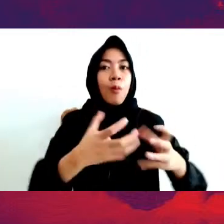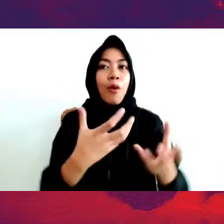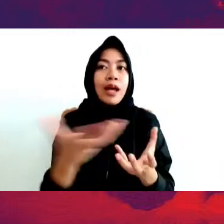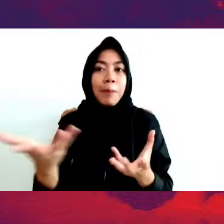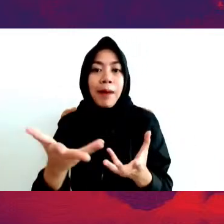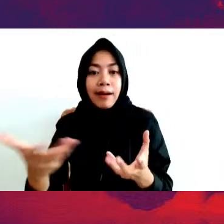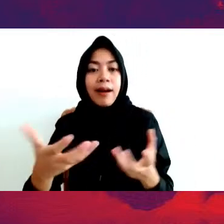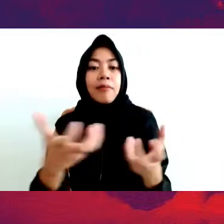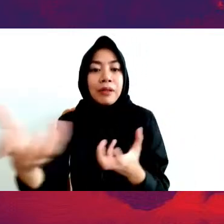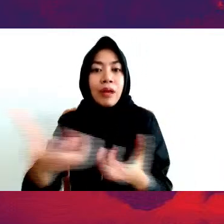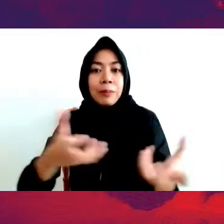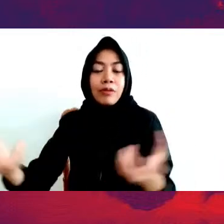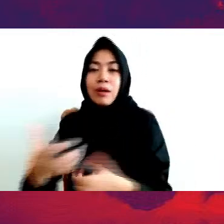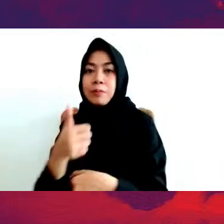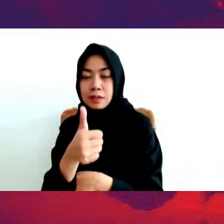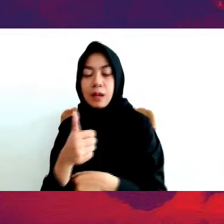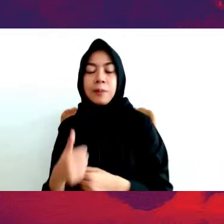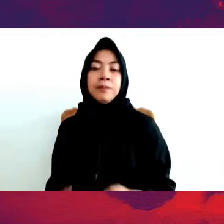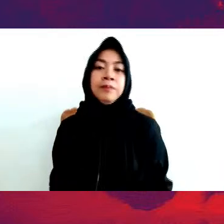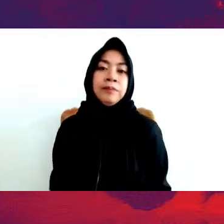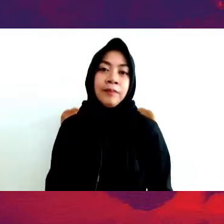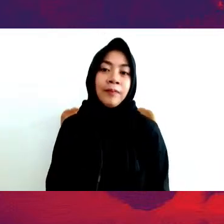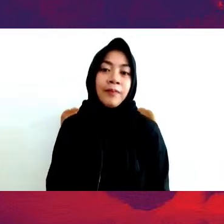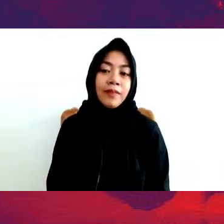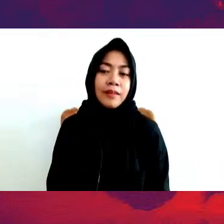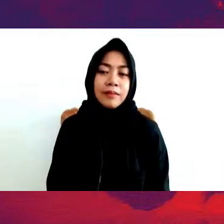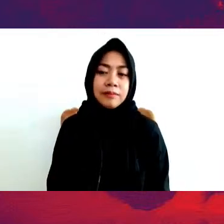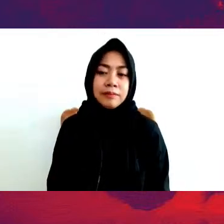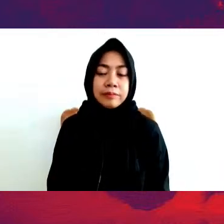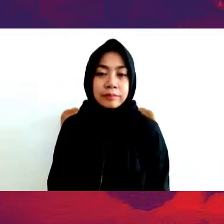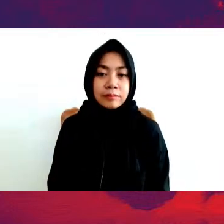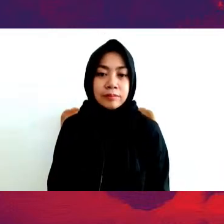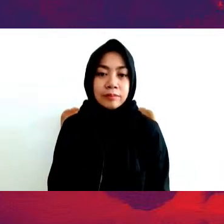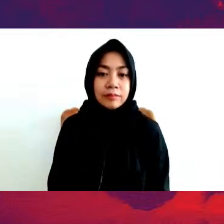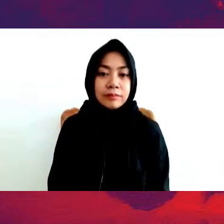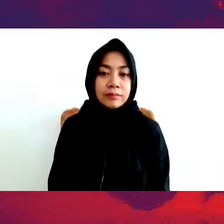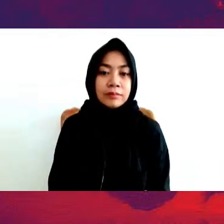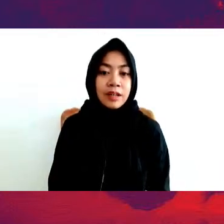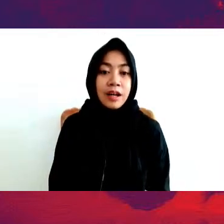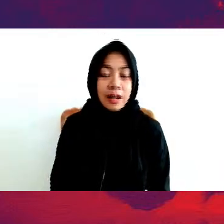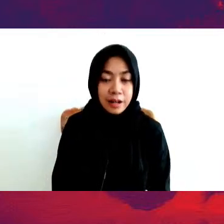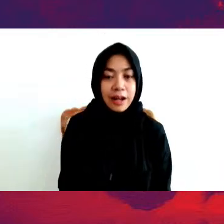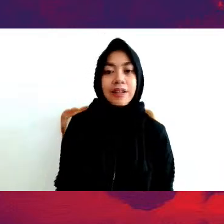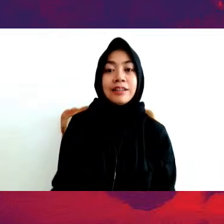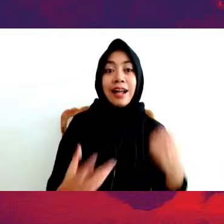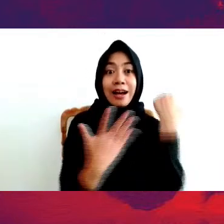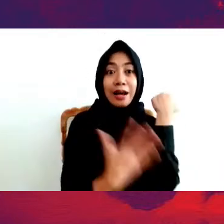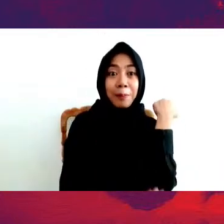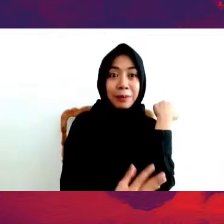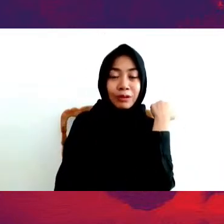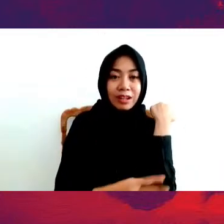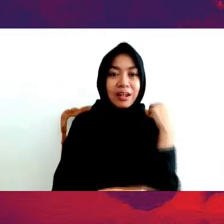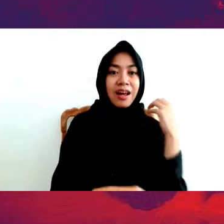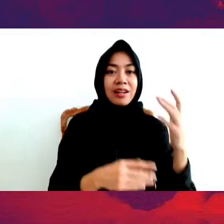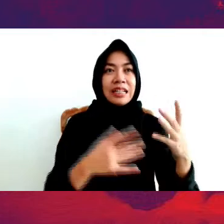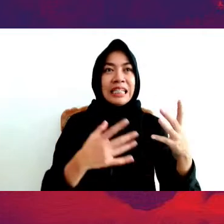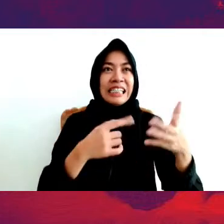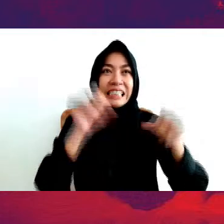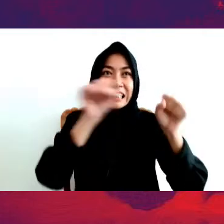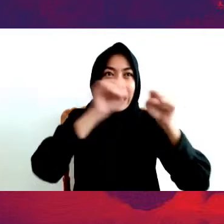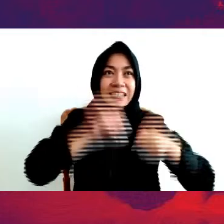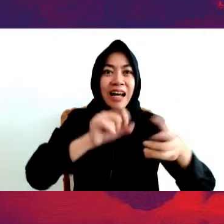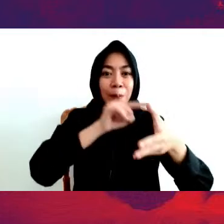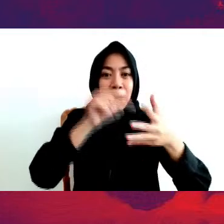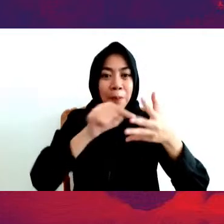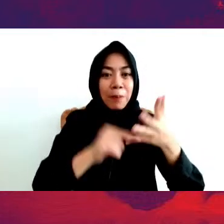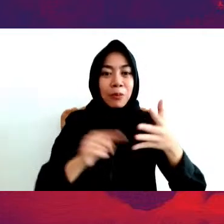In addition, we also present how poverty has changed over time for a subset of the countries covered under the